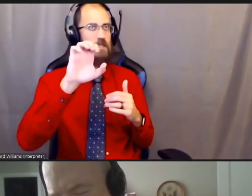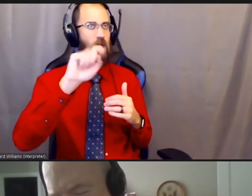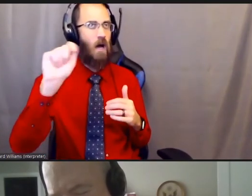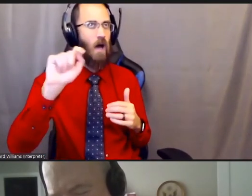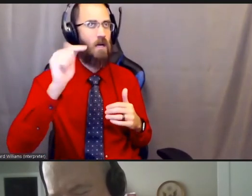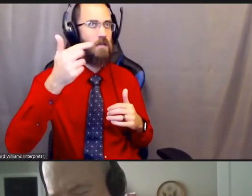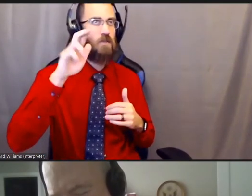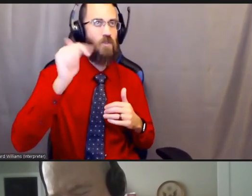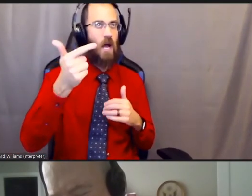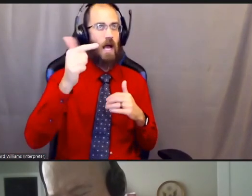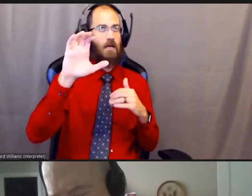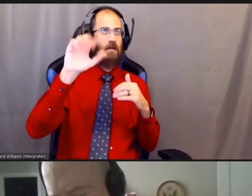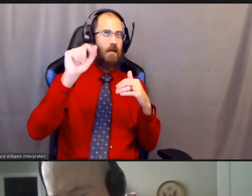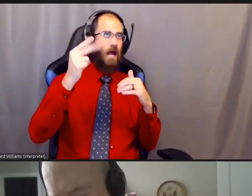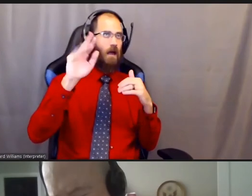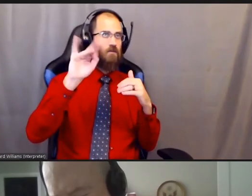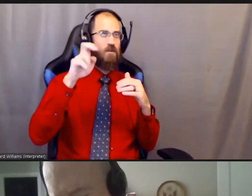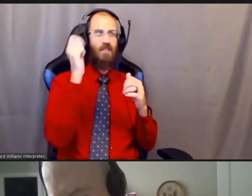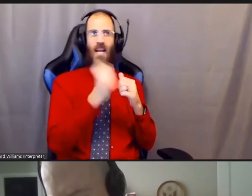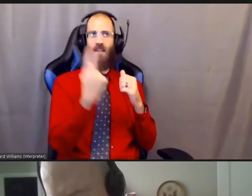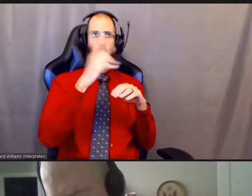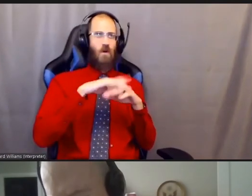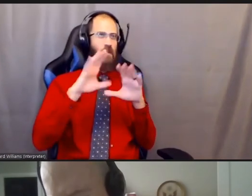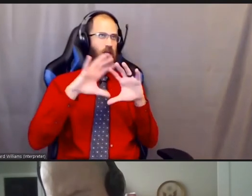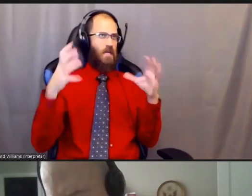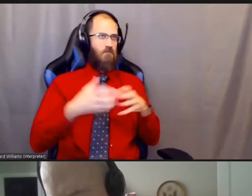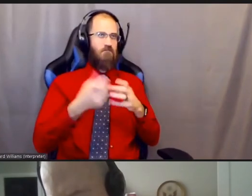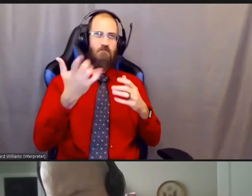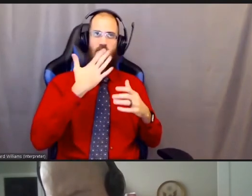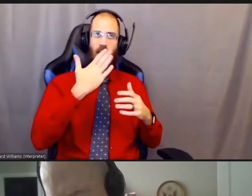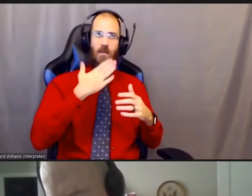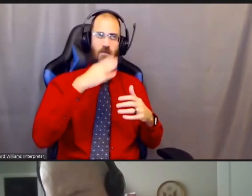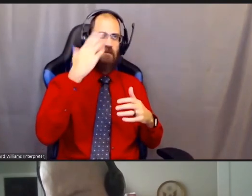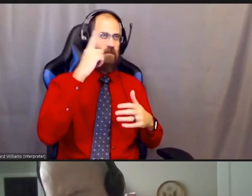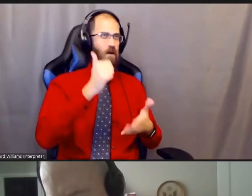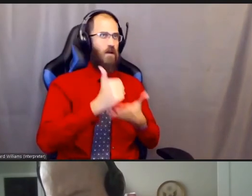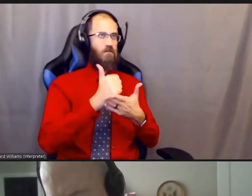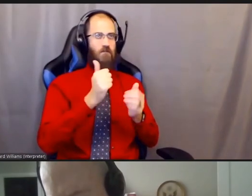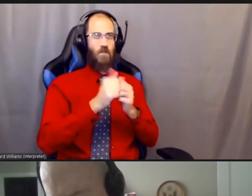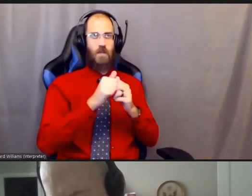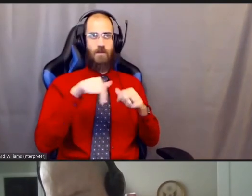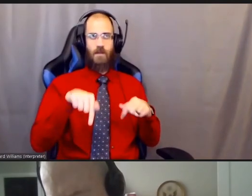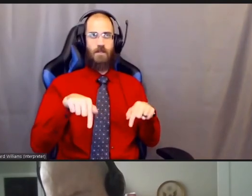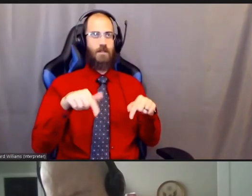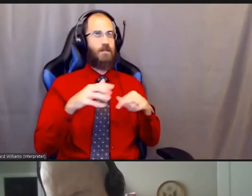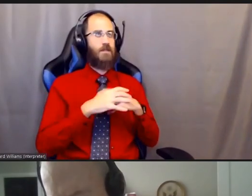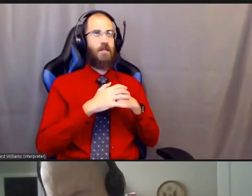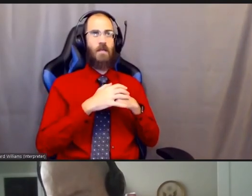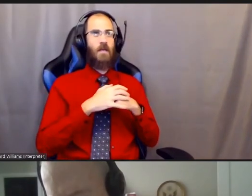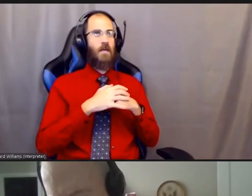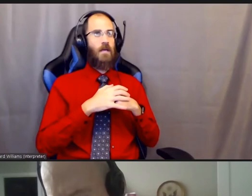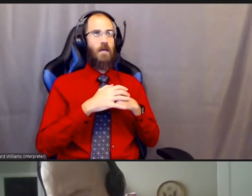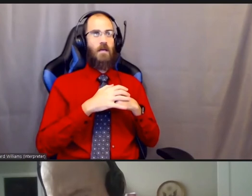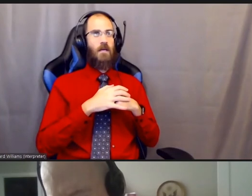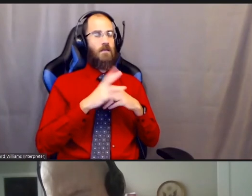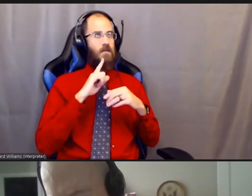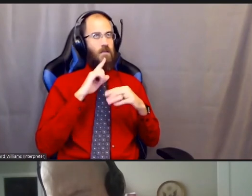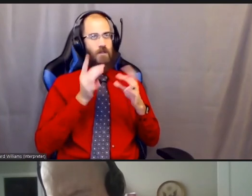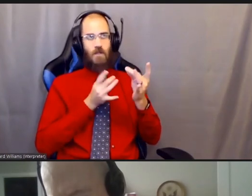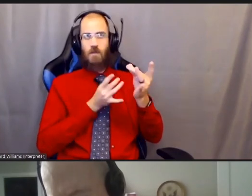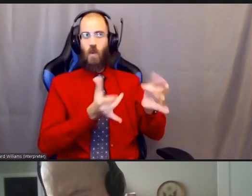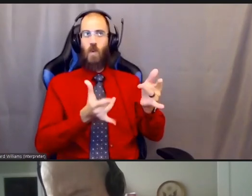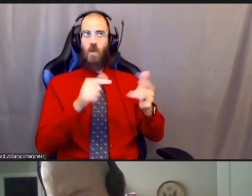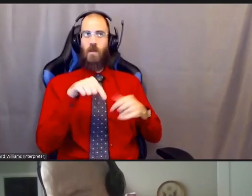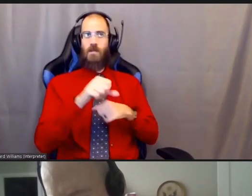Catherine, everyone on the team, thank you so much for helping with this run so smoothly this